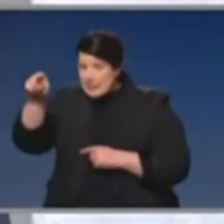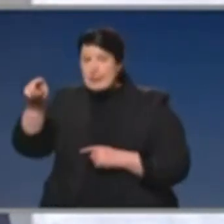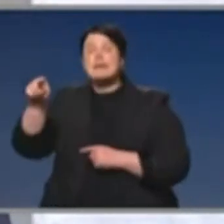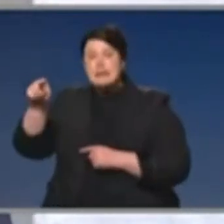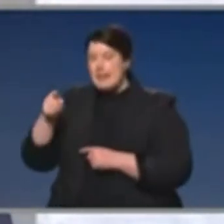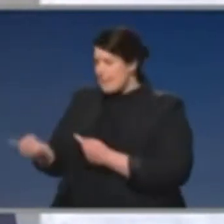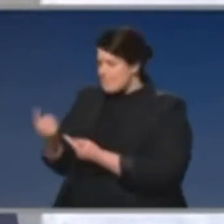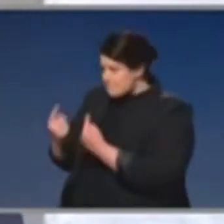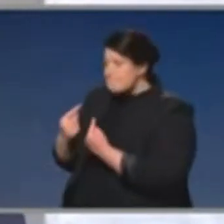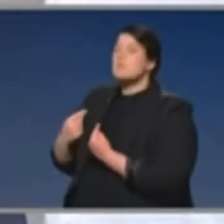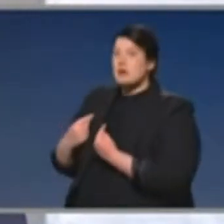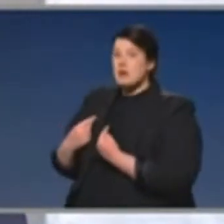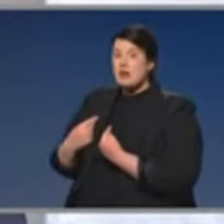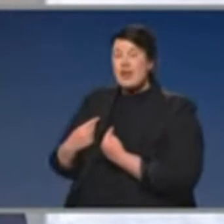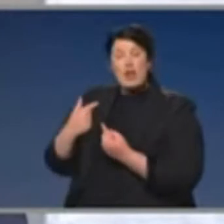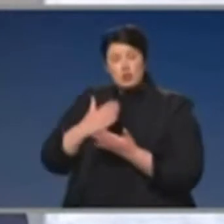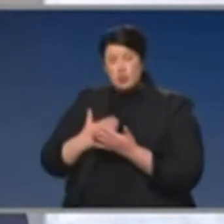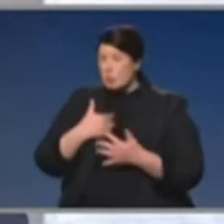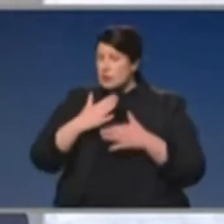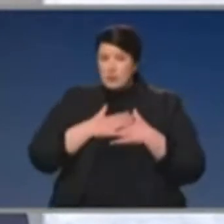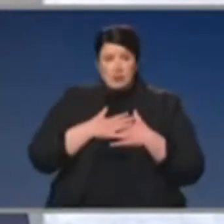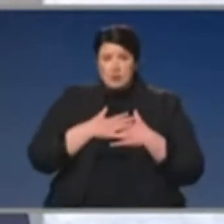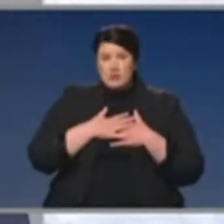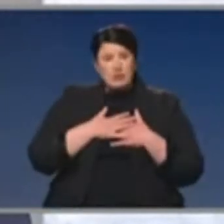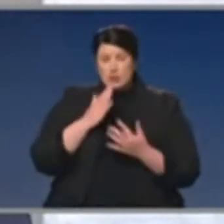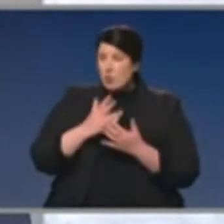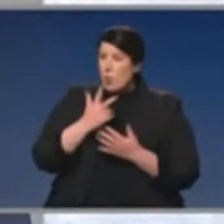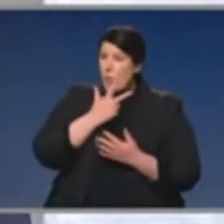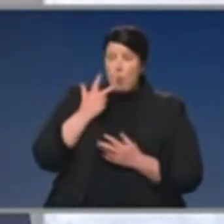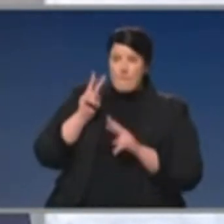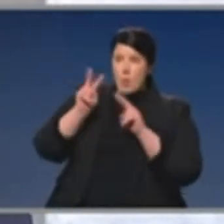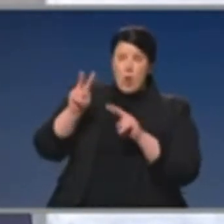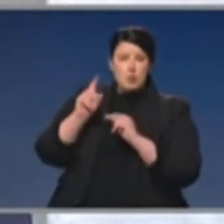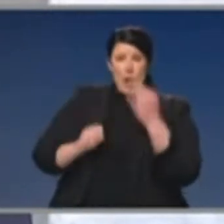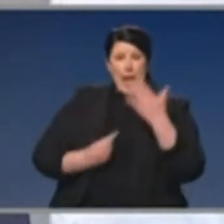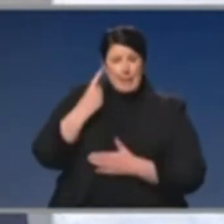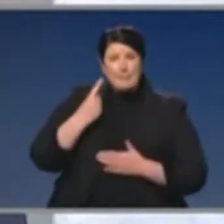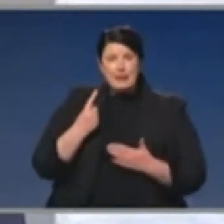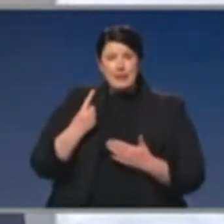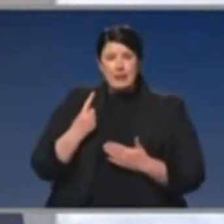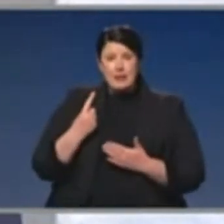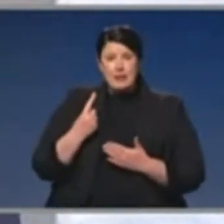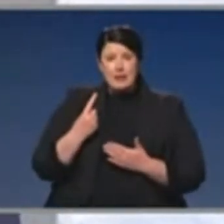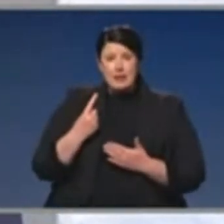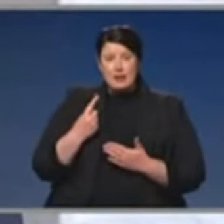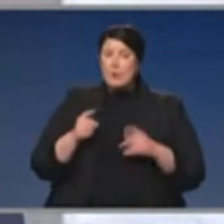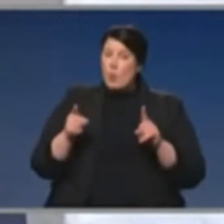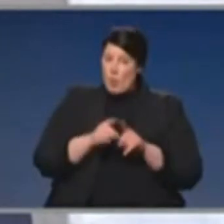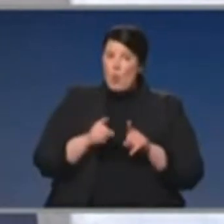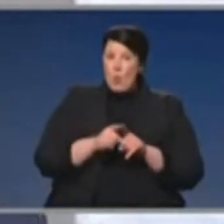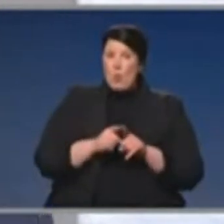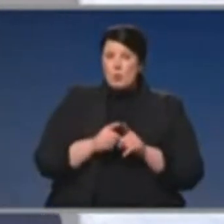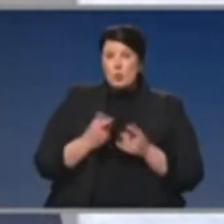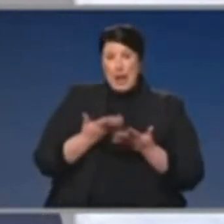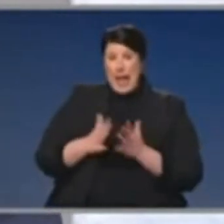both express our sincere sympathies for the terrible events in Beirut, but also to let them know what we were doing